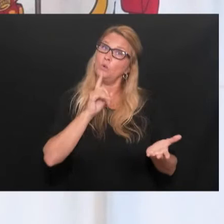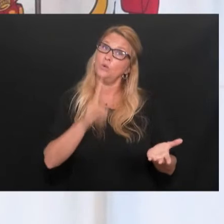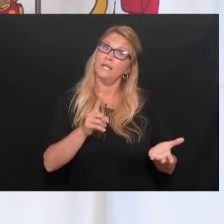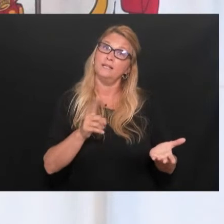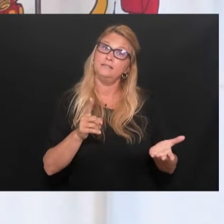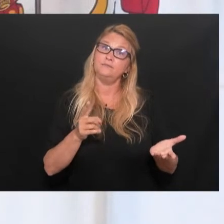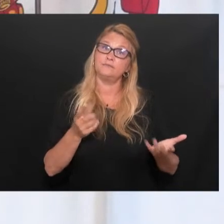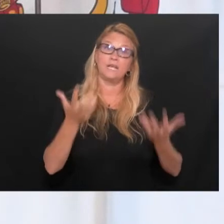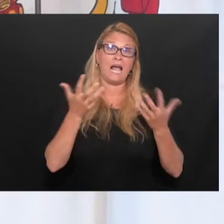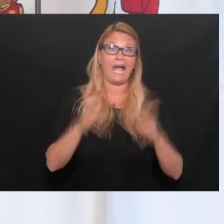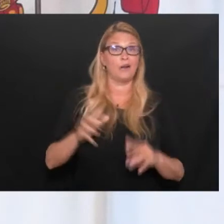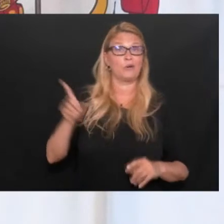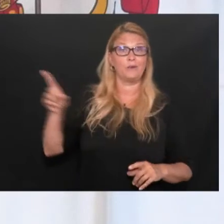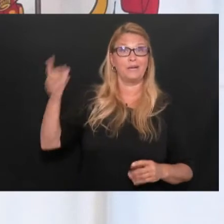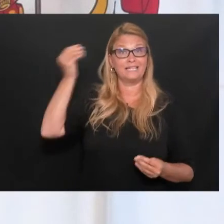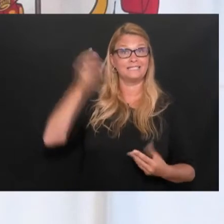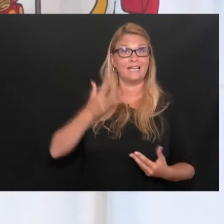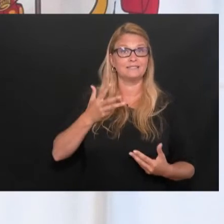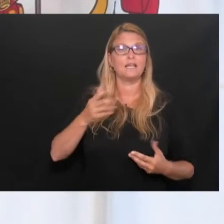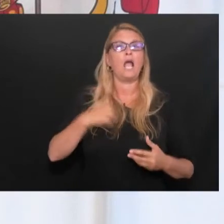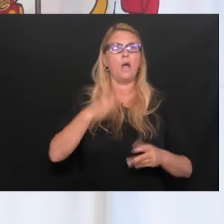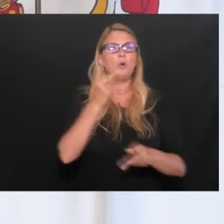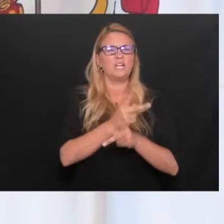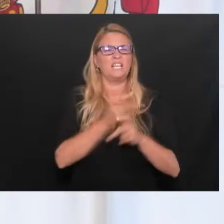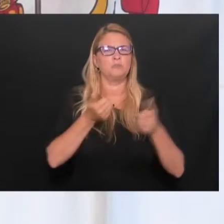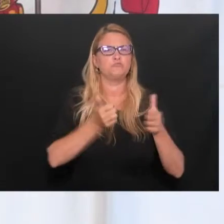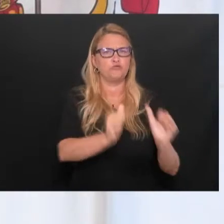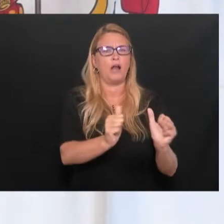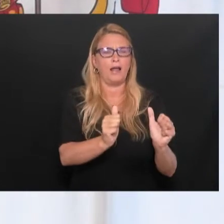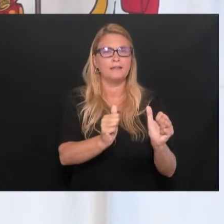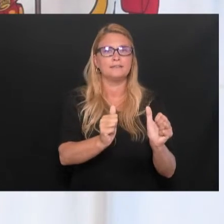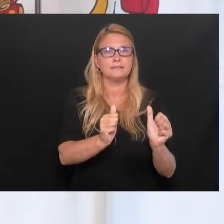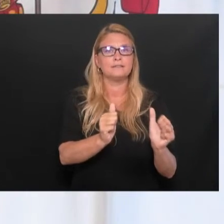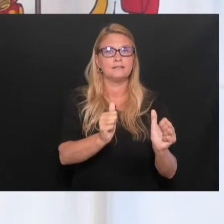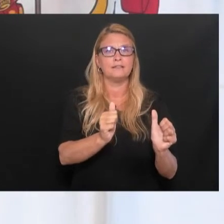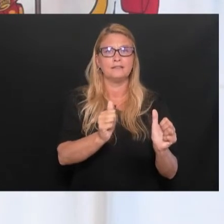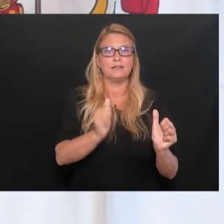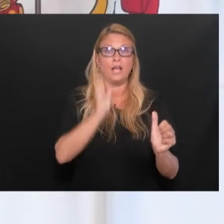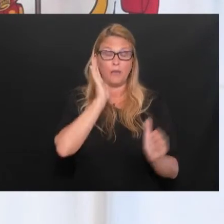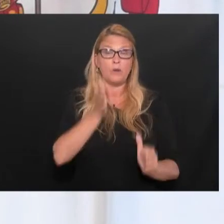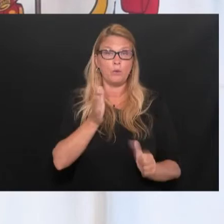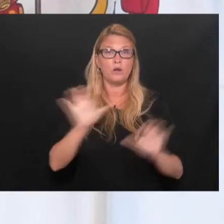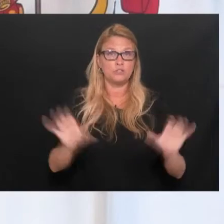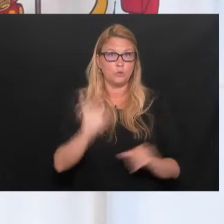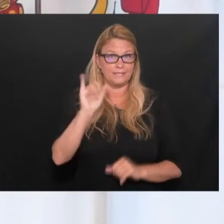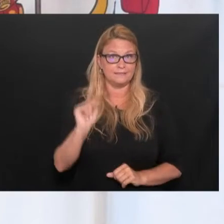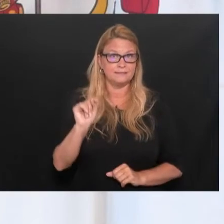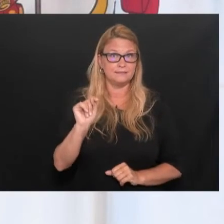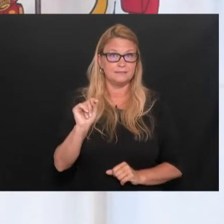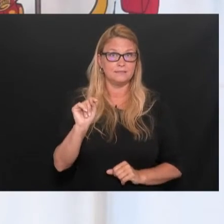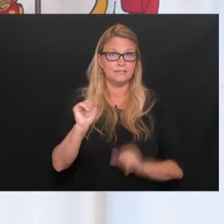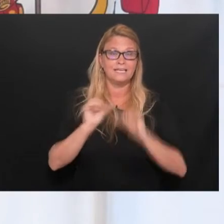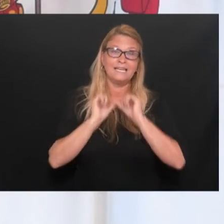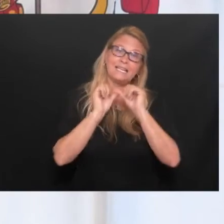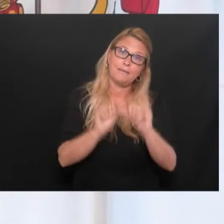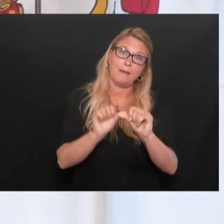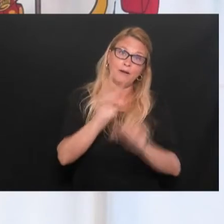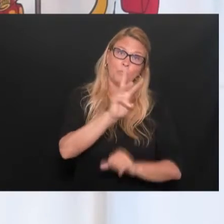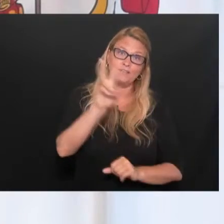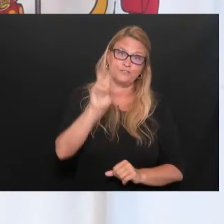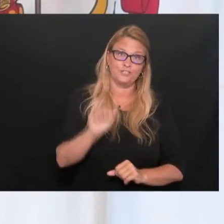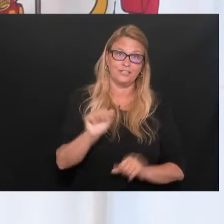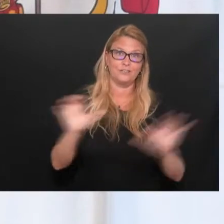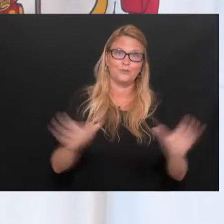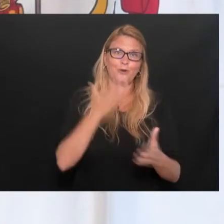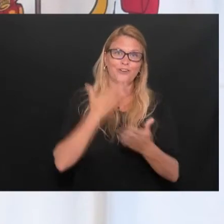I don't care what he says. We're going to keep trying. We're going to keep trying, and we're going to get there. Just keep at it, West Virginia. Keep doing the